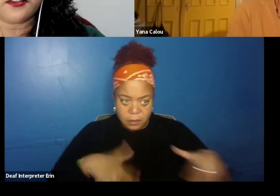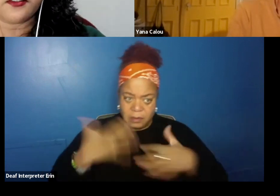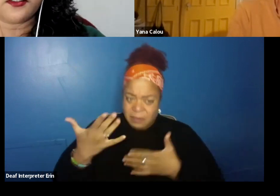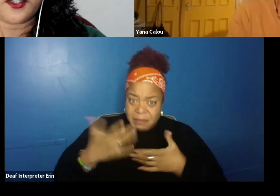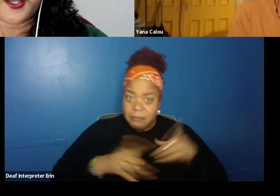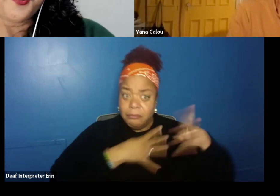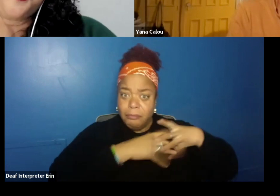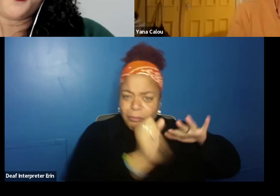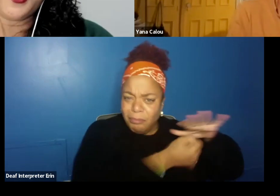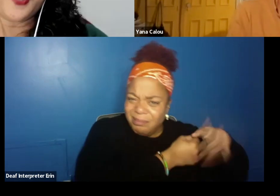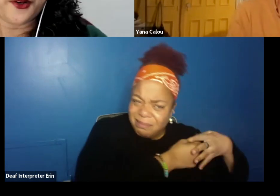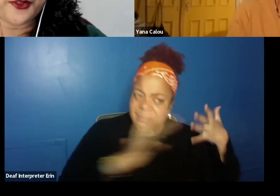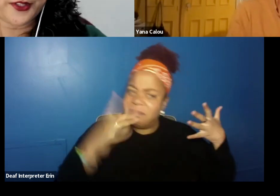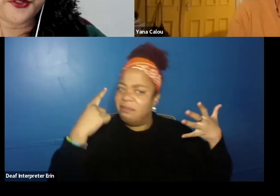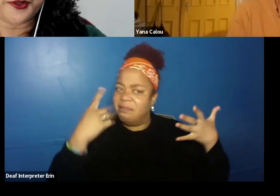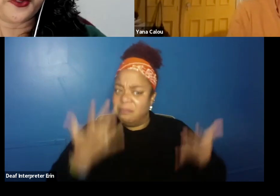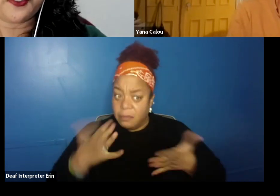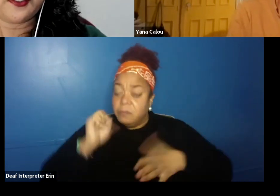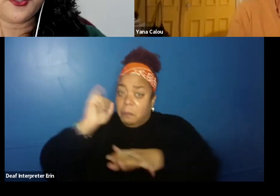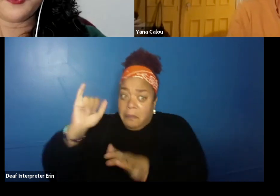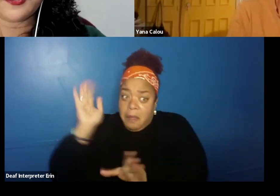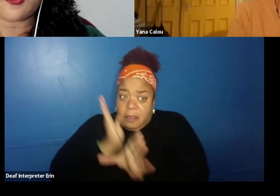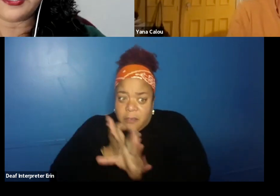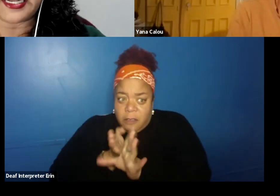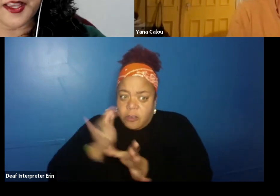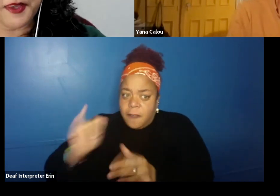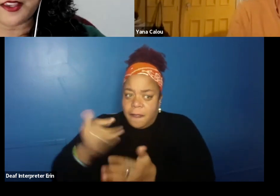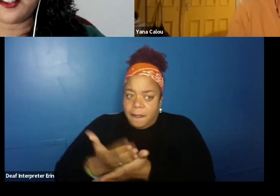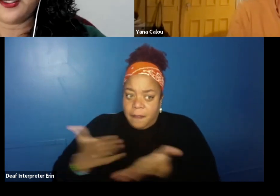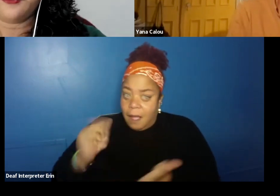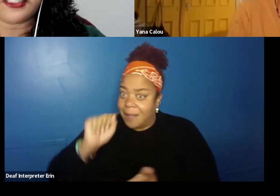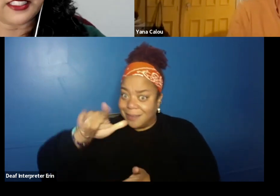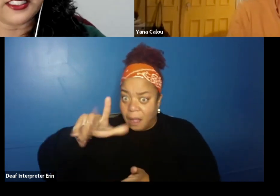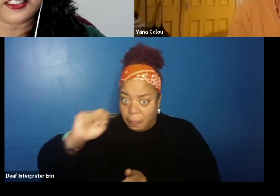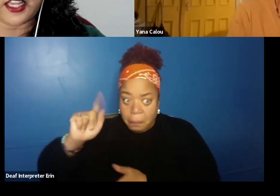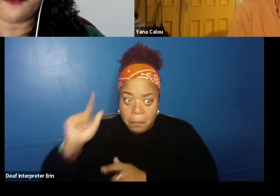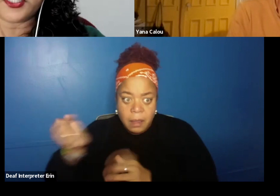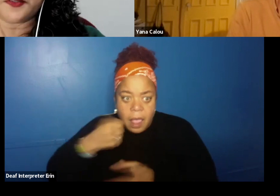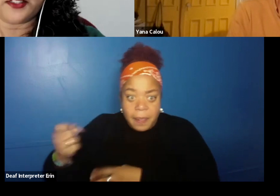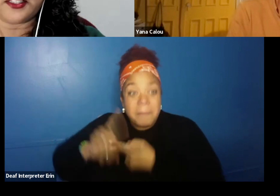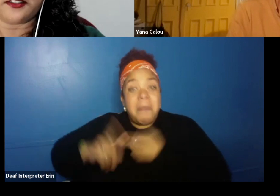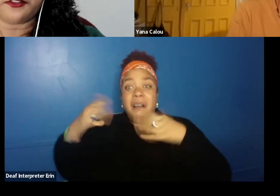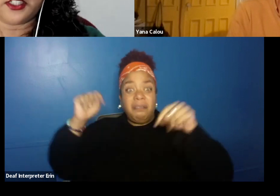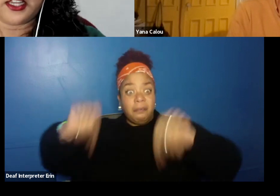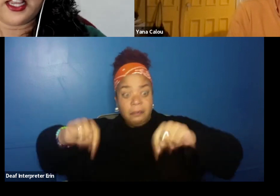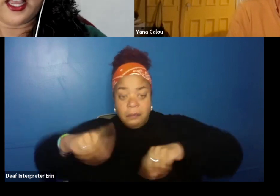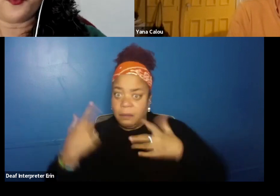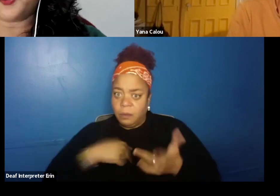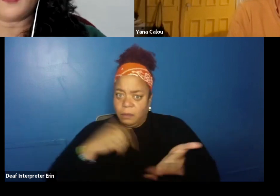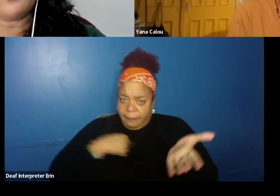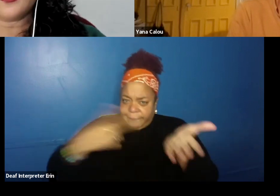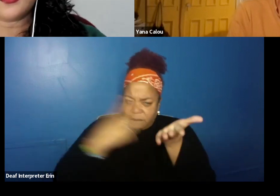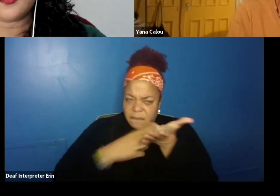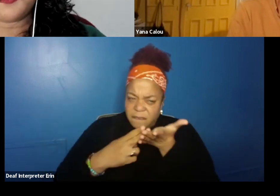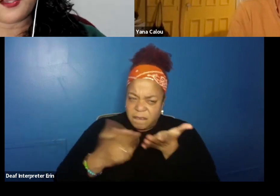asylums. But we know the truth. Humans are dynamic, resilient, and responsive. And